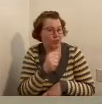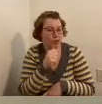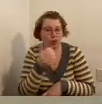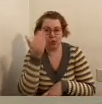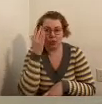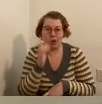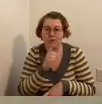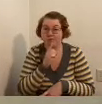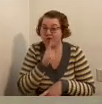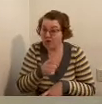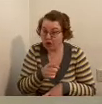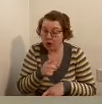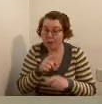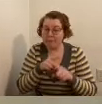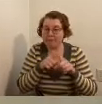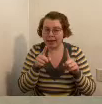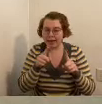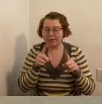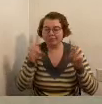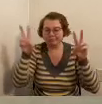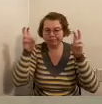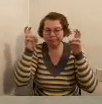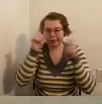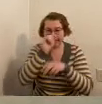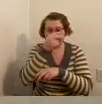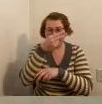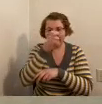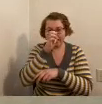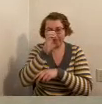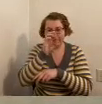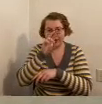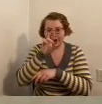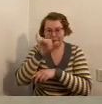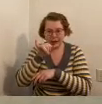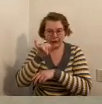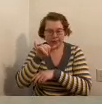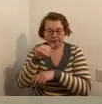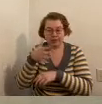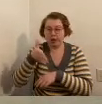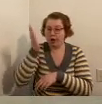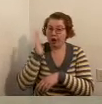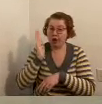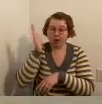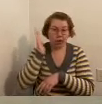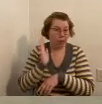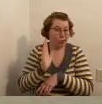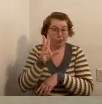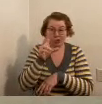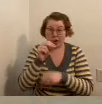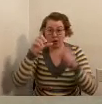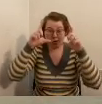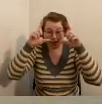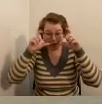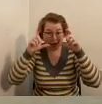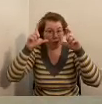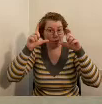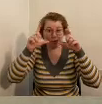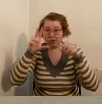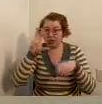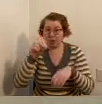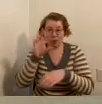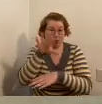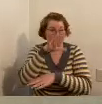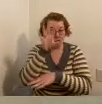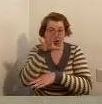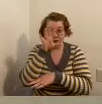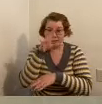a theory. You know that long ago, there were no cameras, there were no movies, we